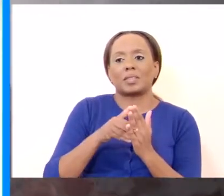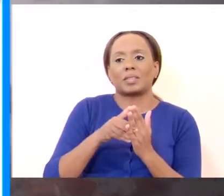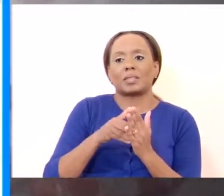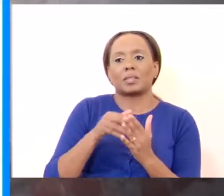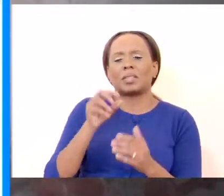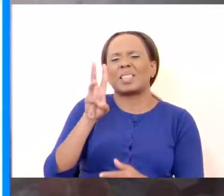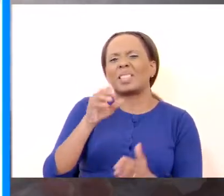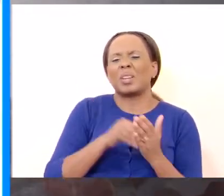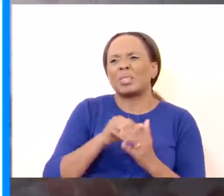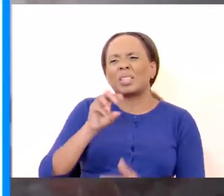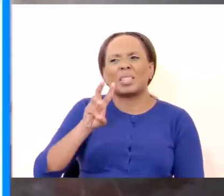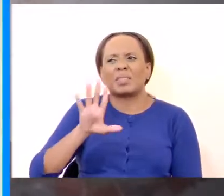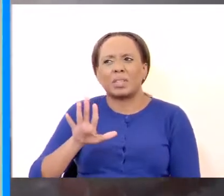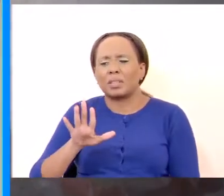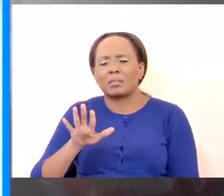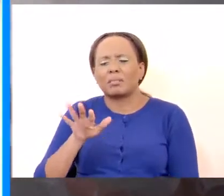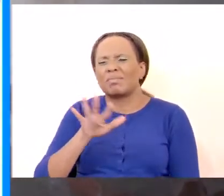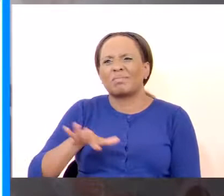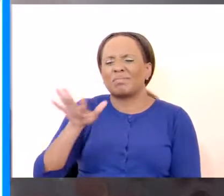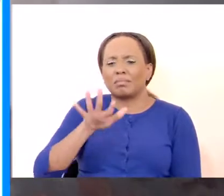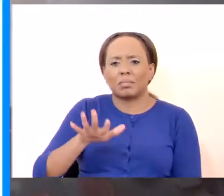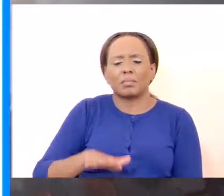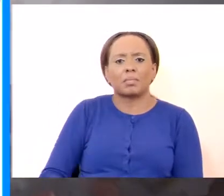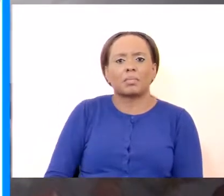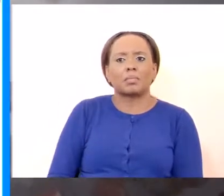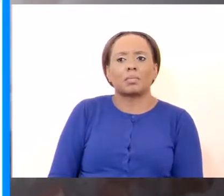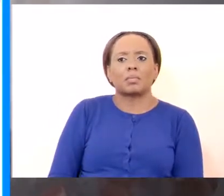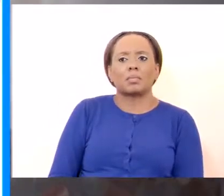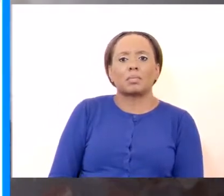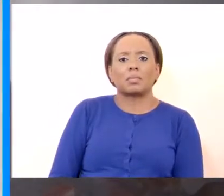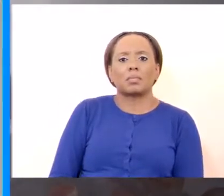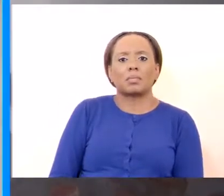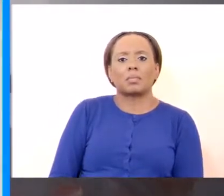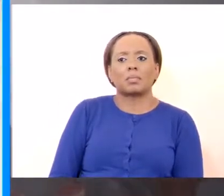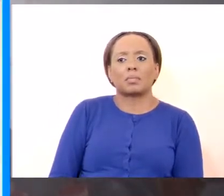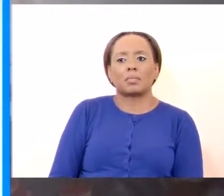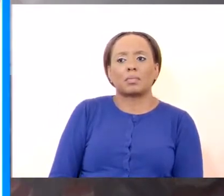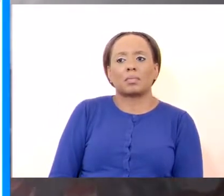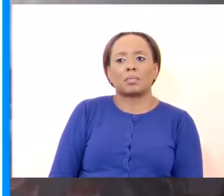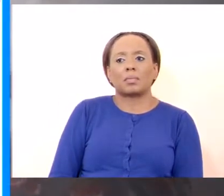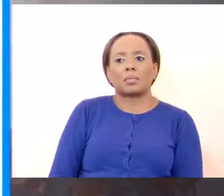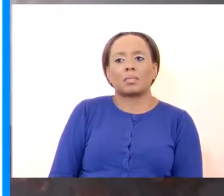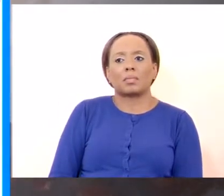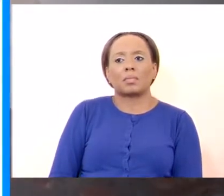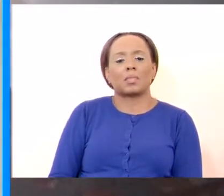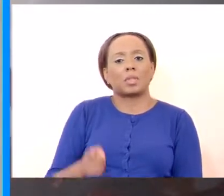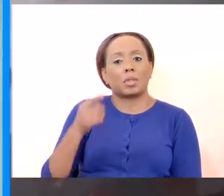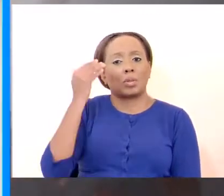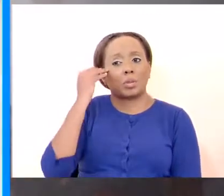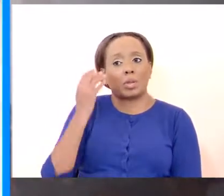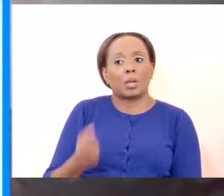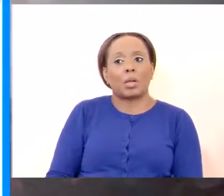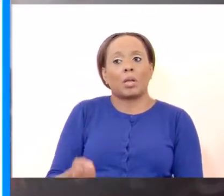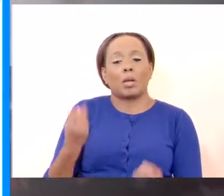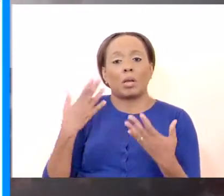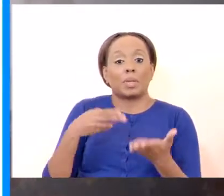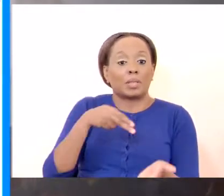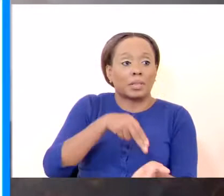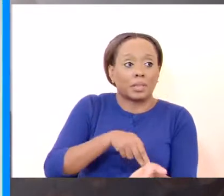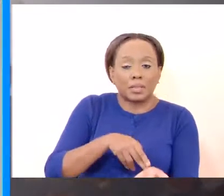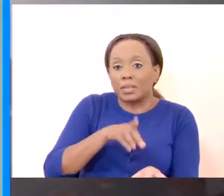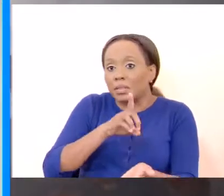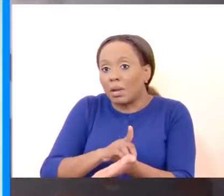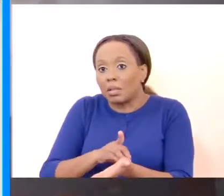6,065, I think, around that number. Could you give me a breakdown of how many healthcare professionals, the nurses,